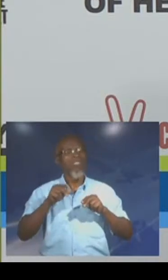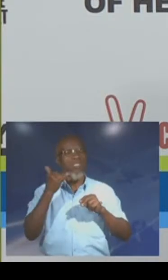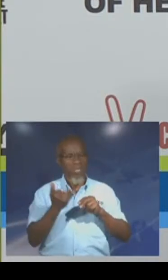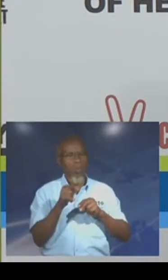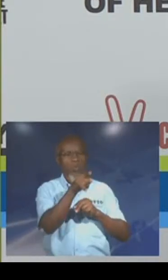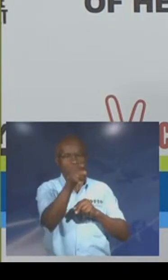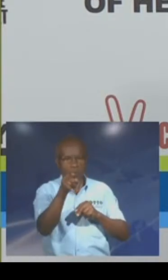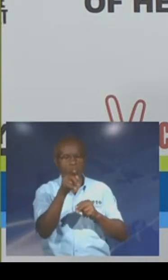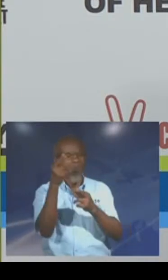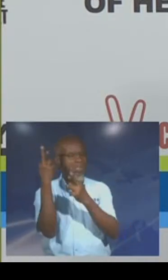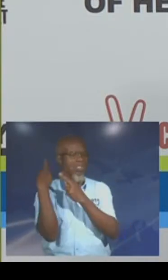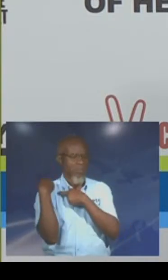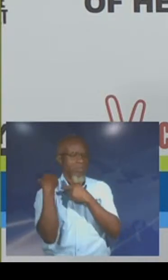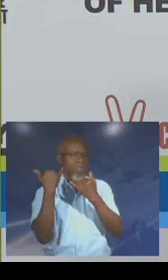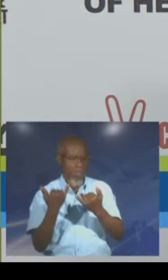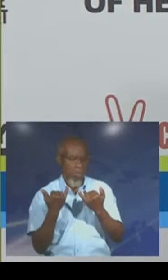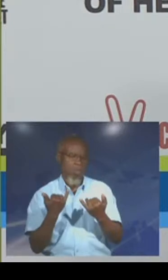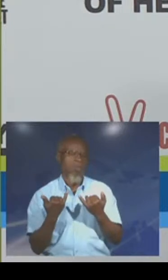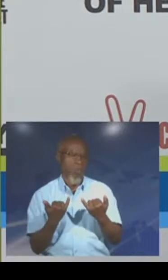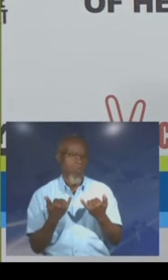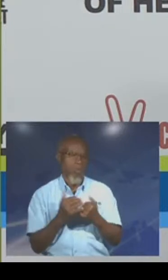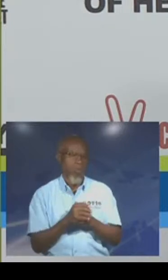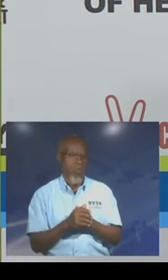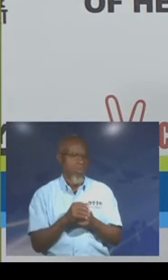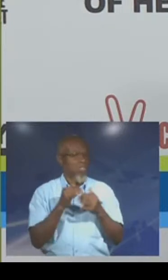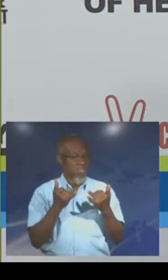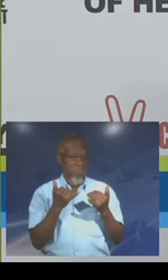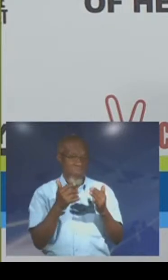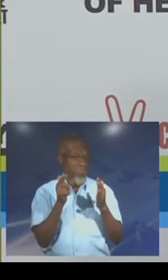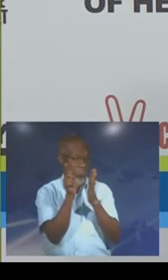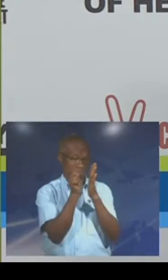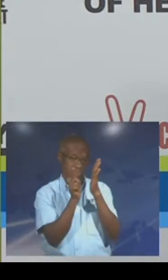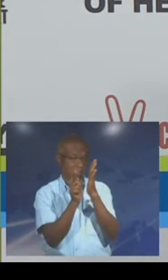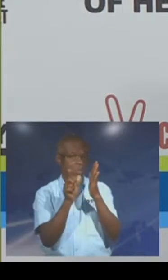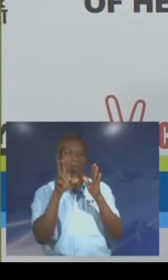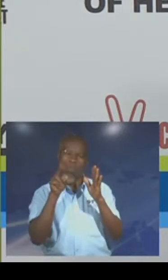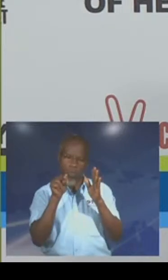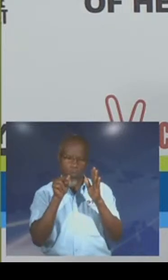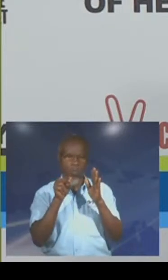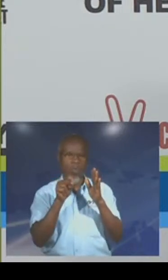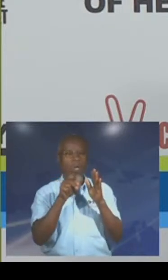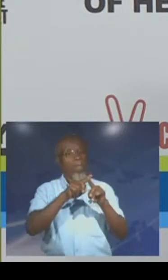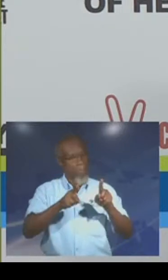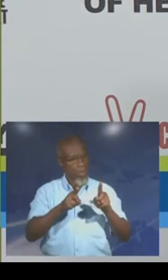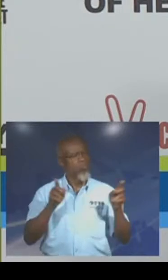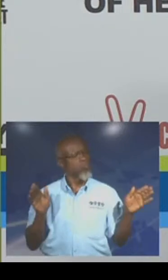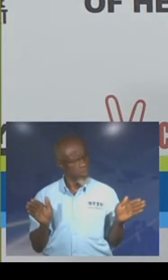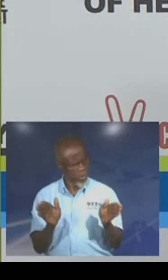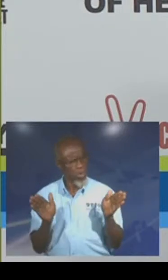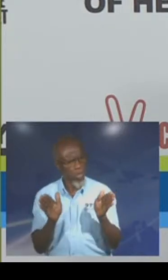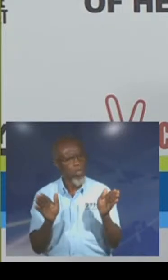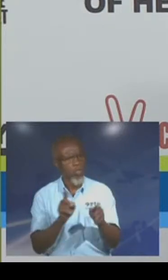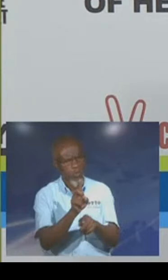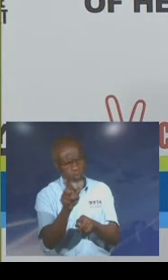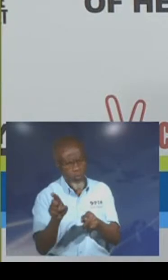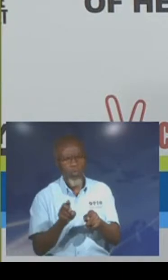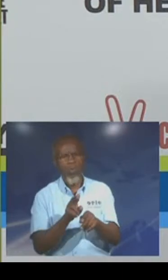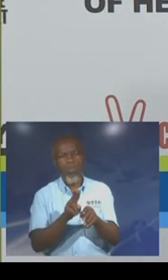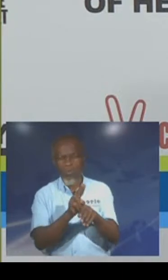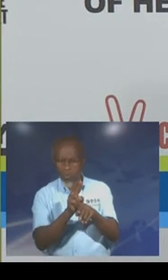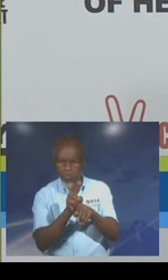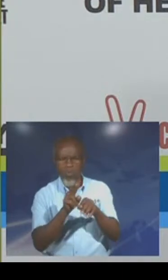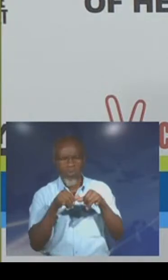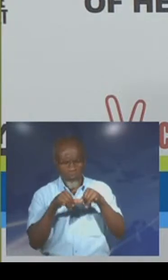It doesn't have the force of law anymore in most spaces, but it's still recommended, as my presentation would have highlighted certain